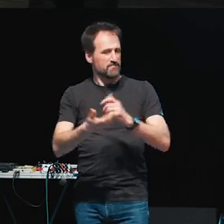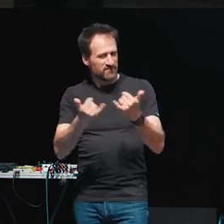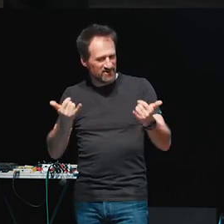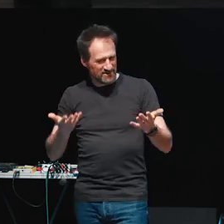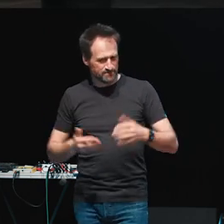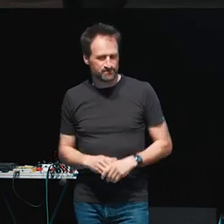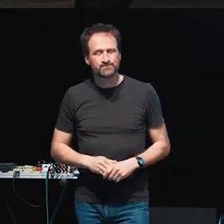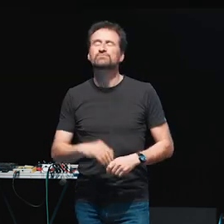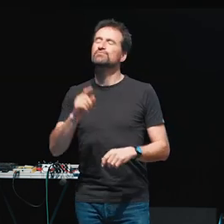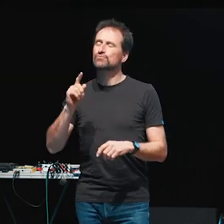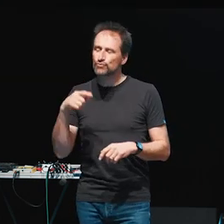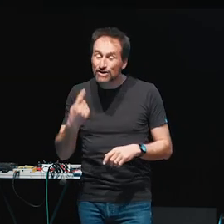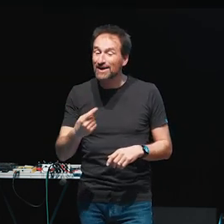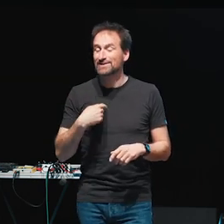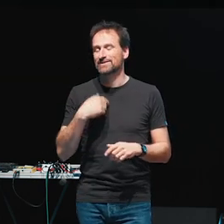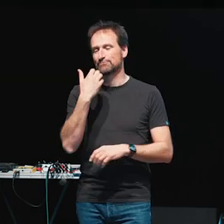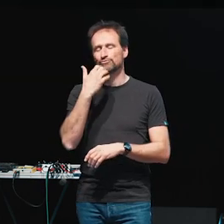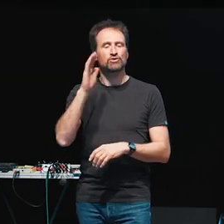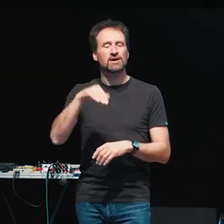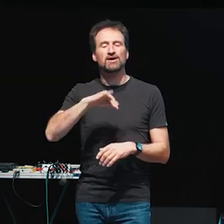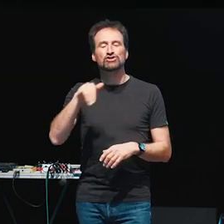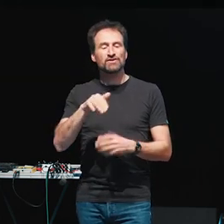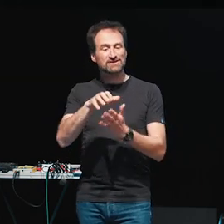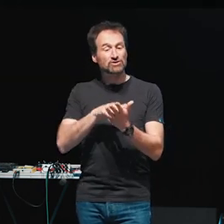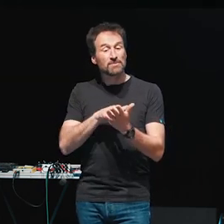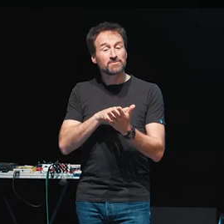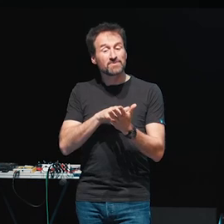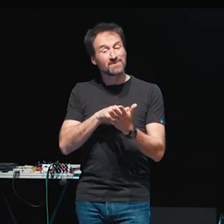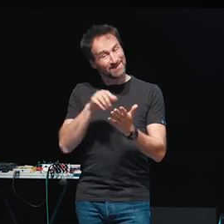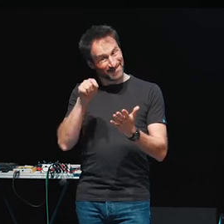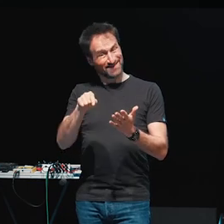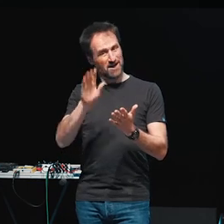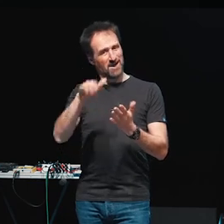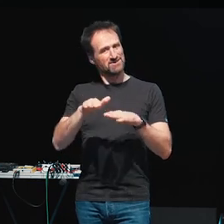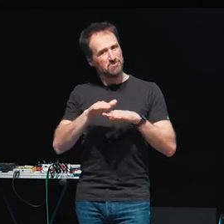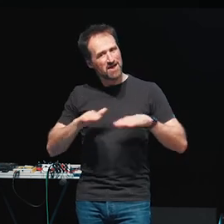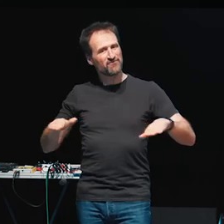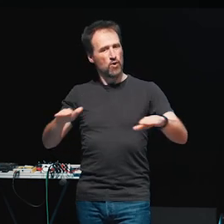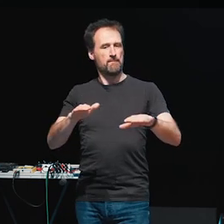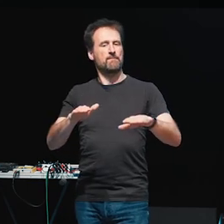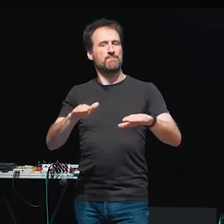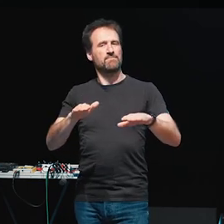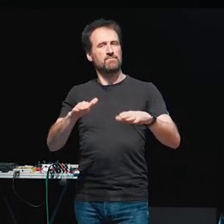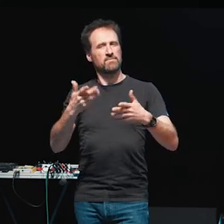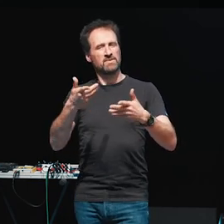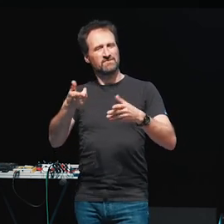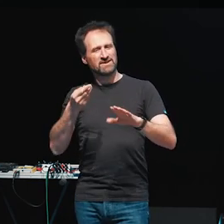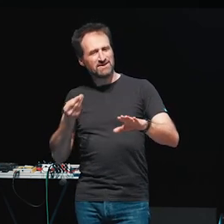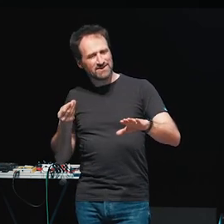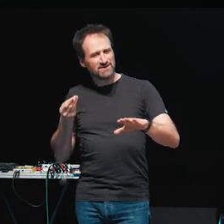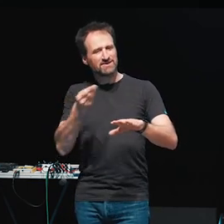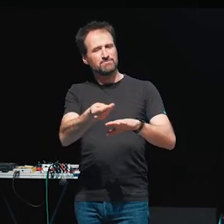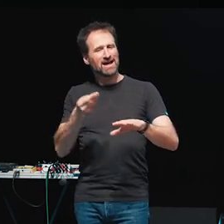And then we'll talk about how JavaScript as a platform is actually contributed to this post-lamp